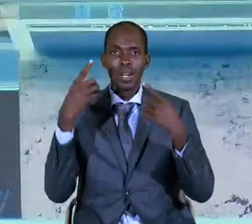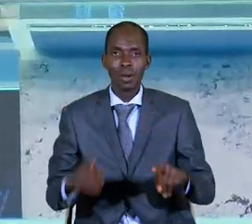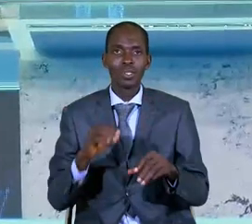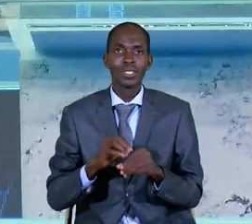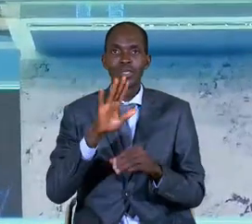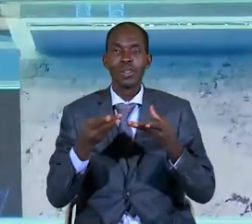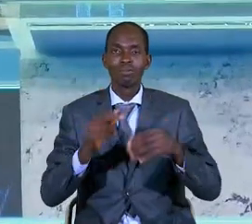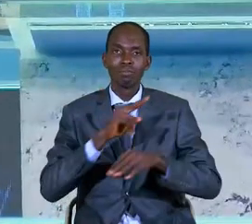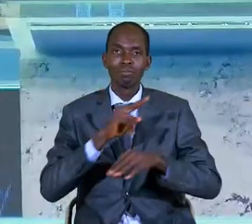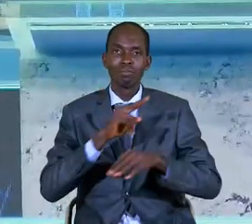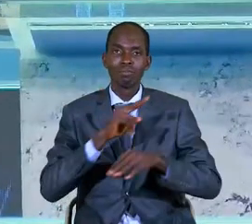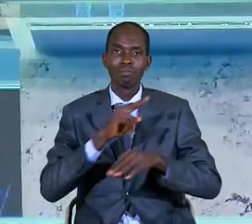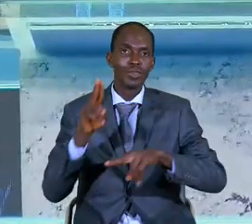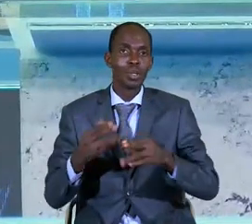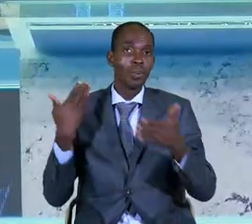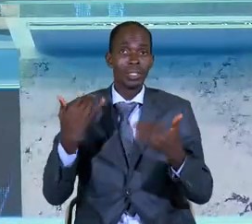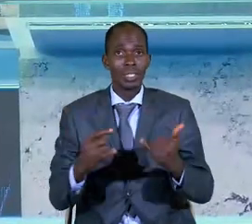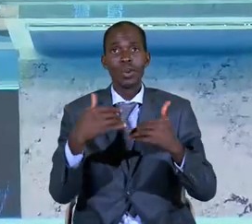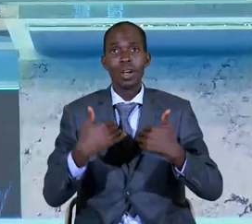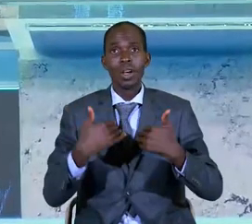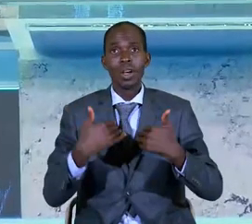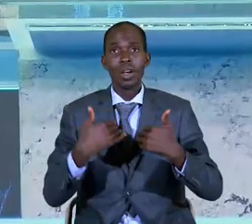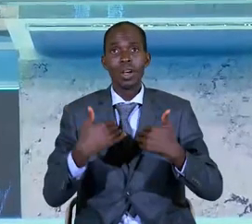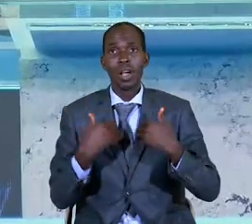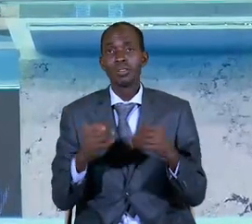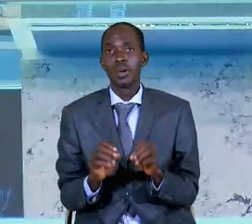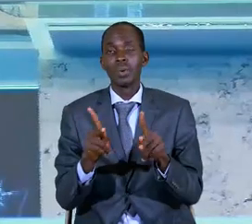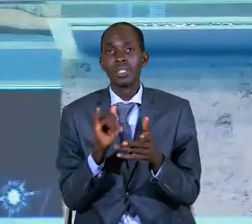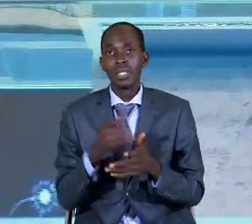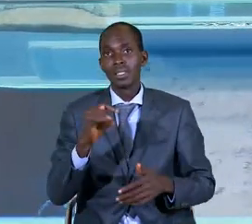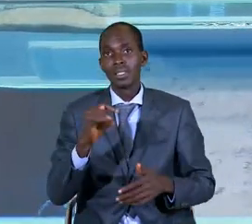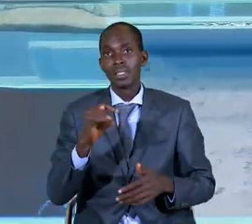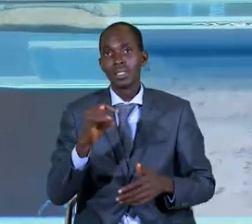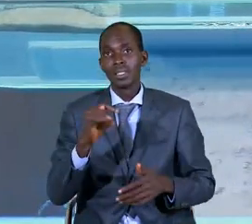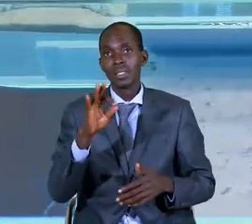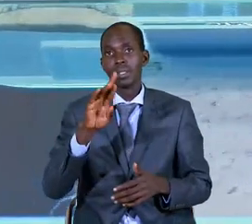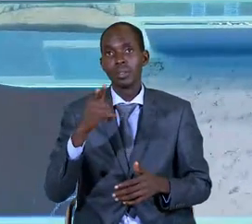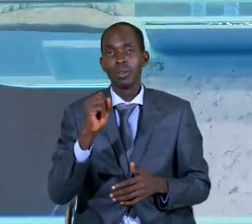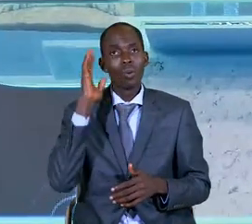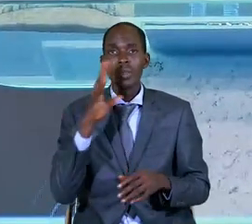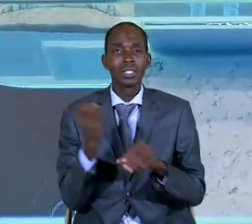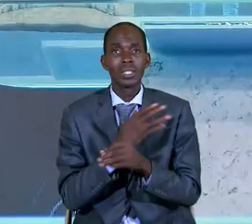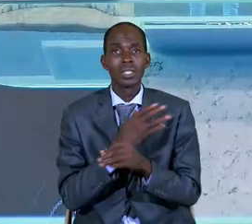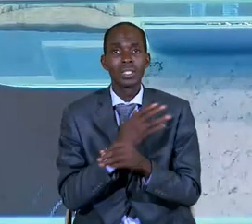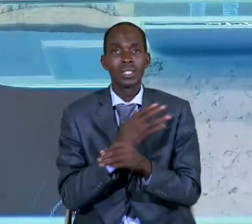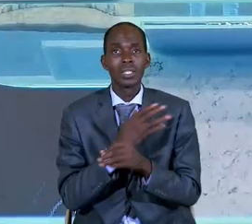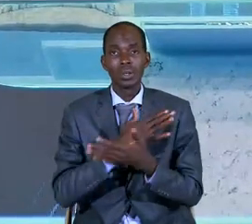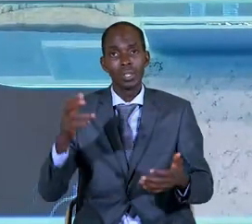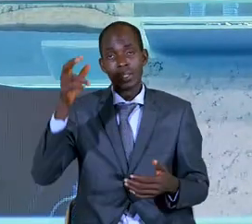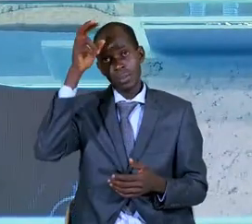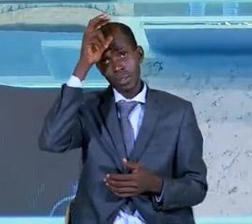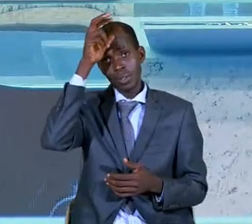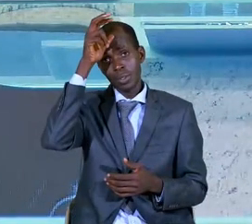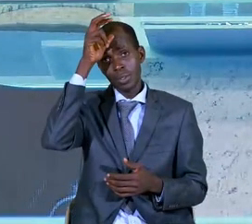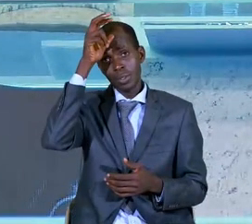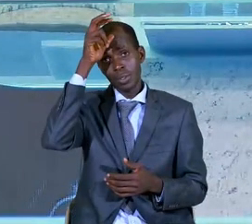this before. Now you have the chance that the frogs will be taken away, Pharaoh. When do